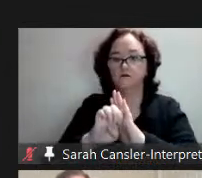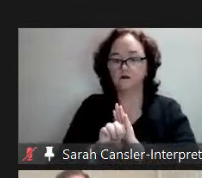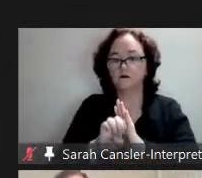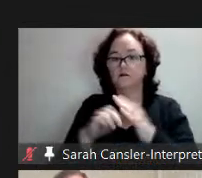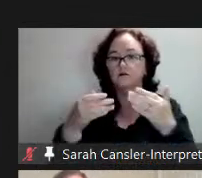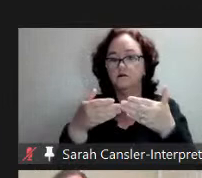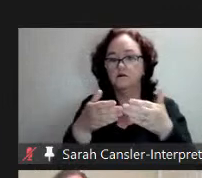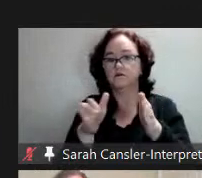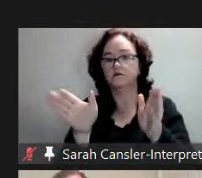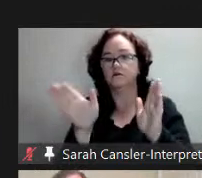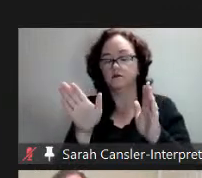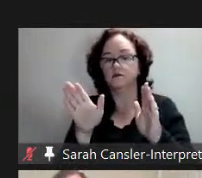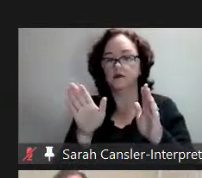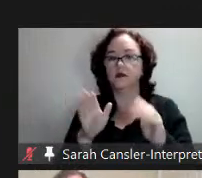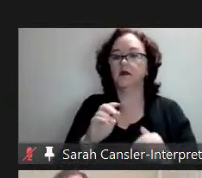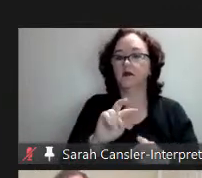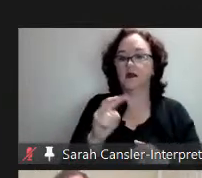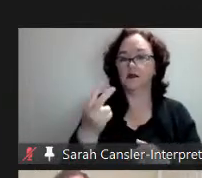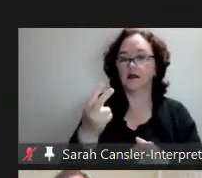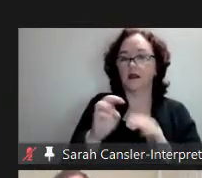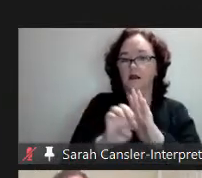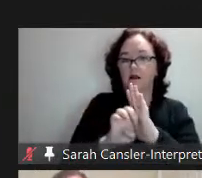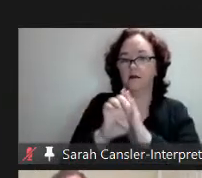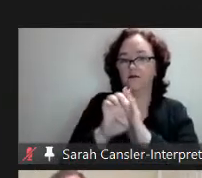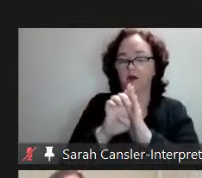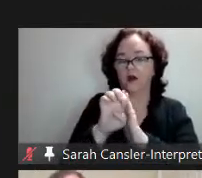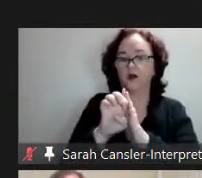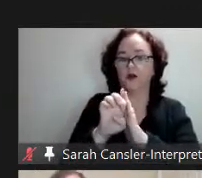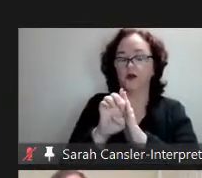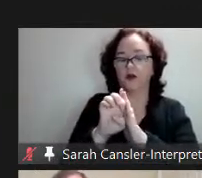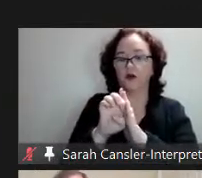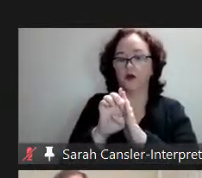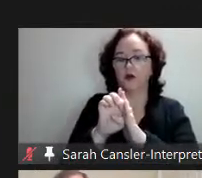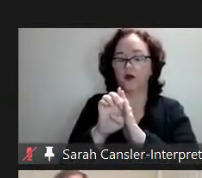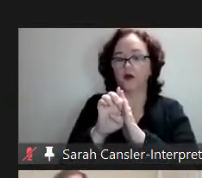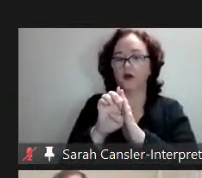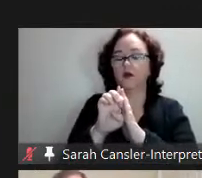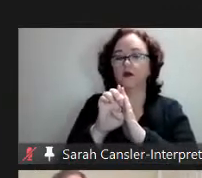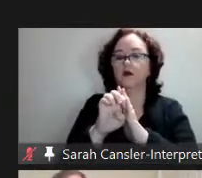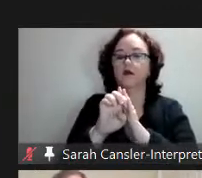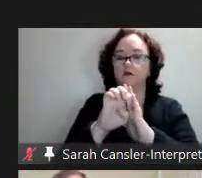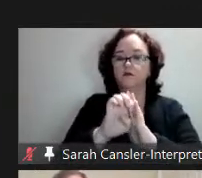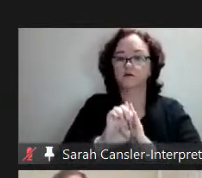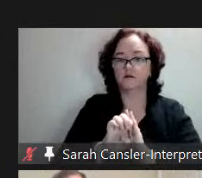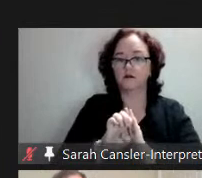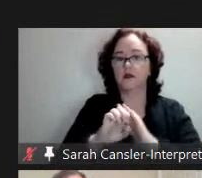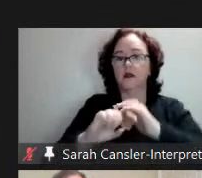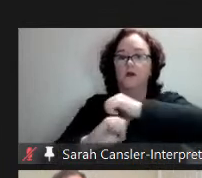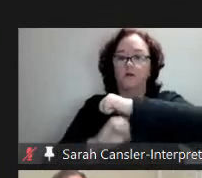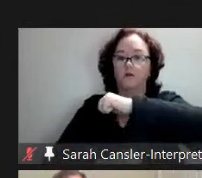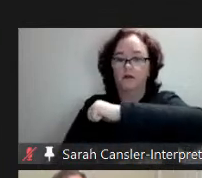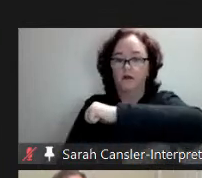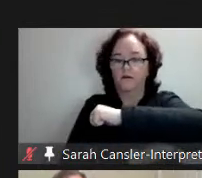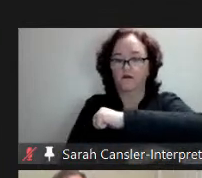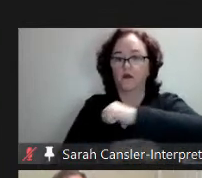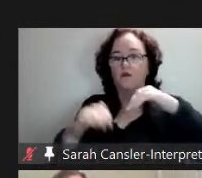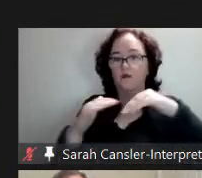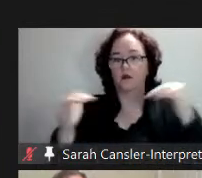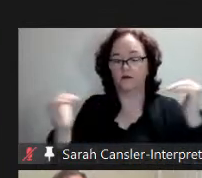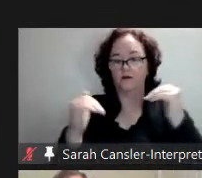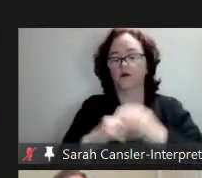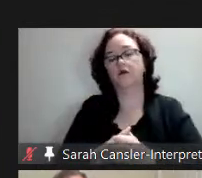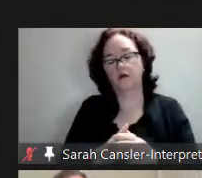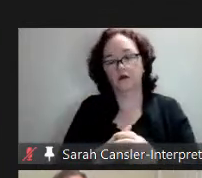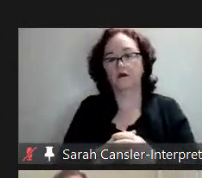to a second elevator that would take you to platform level. This is very similar to the setup of pretty much every